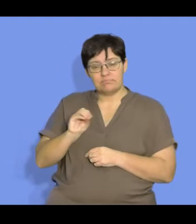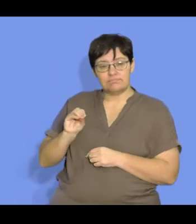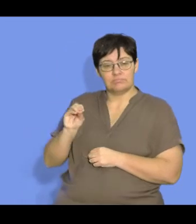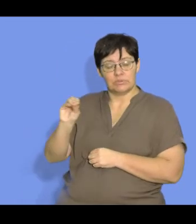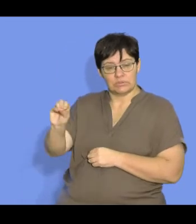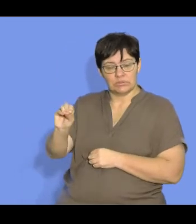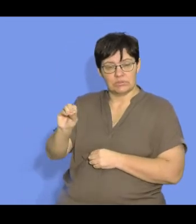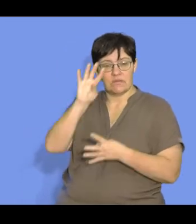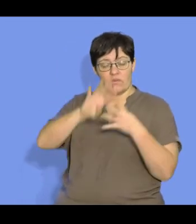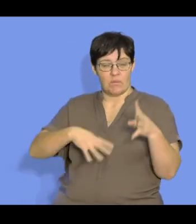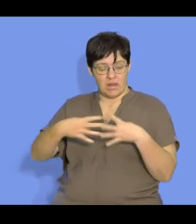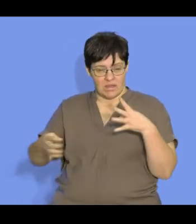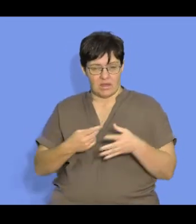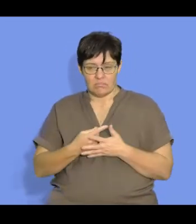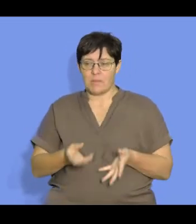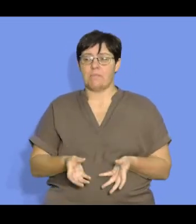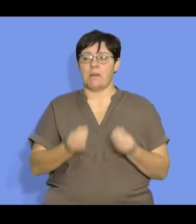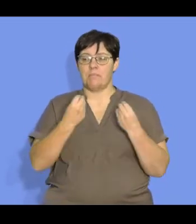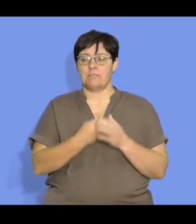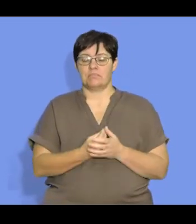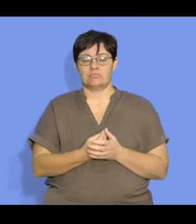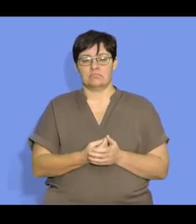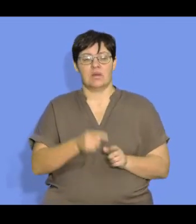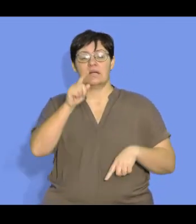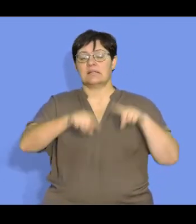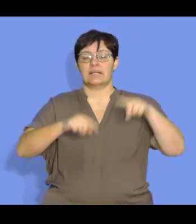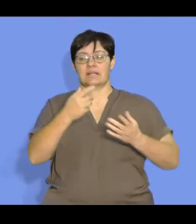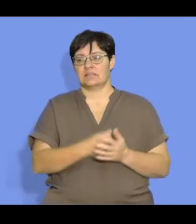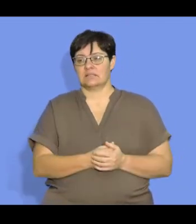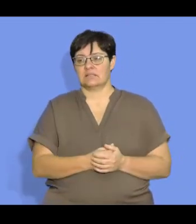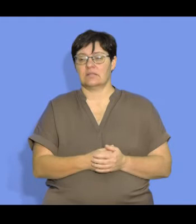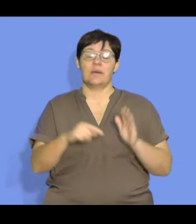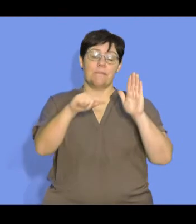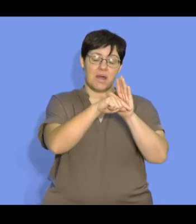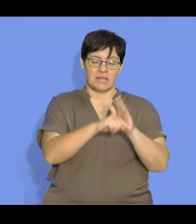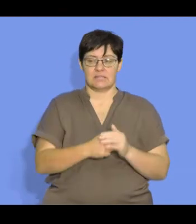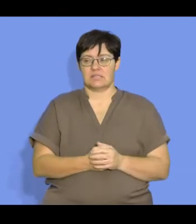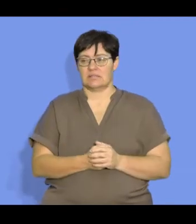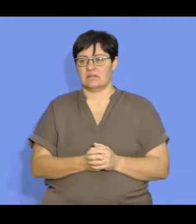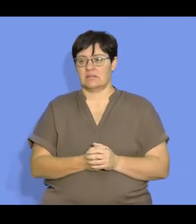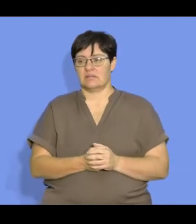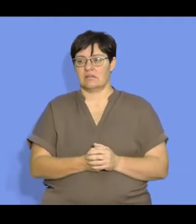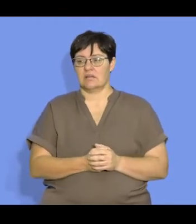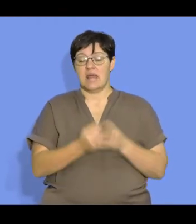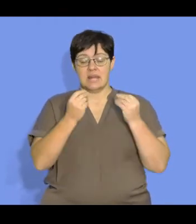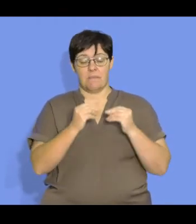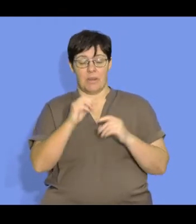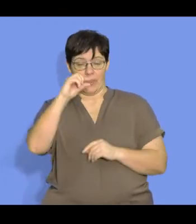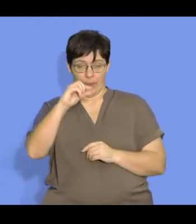into our formula, we will have the rate being equal to minus a small